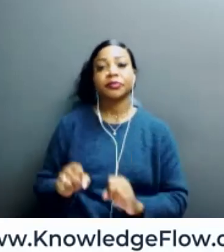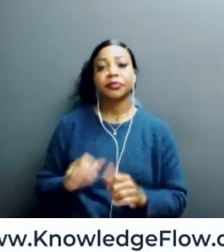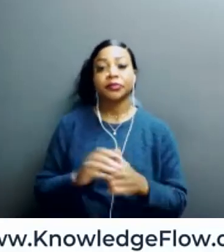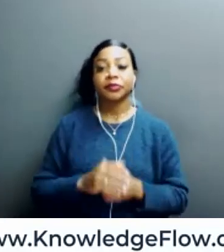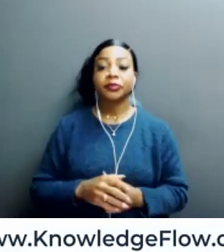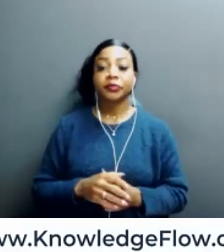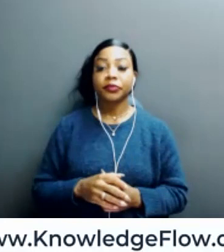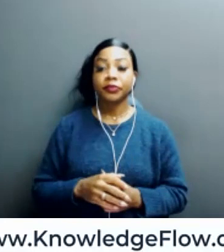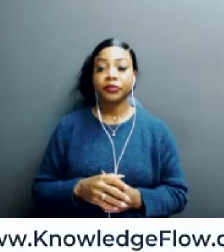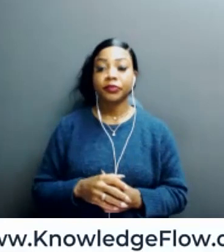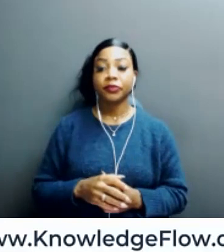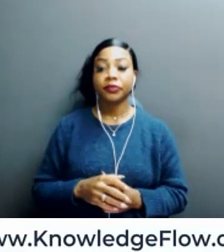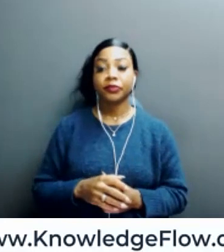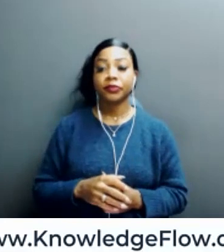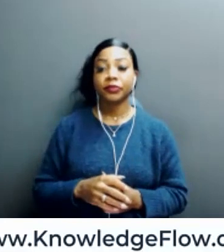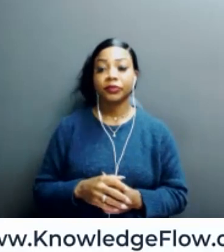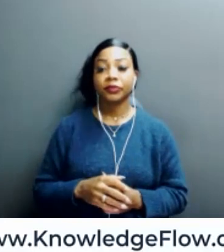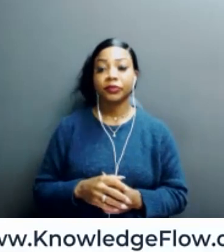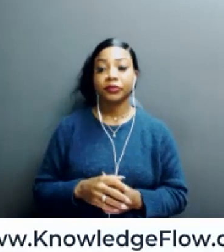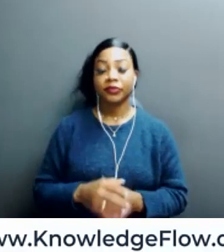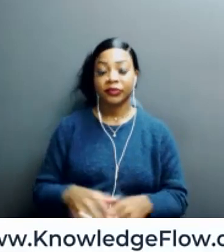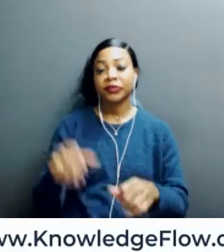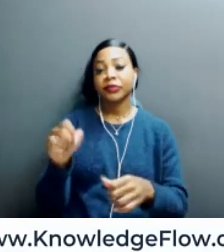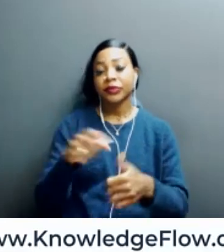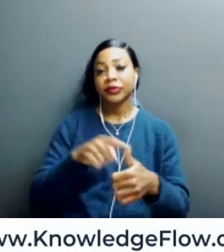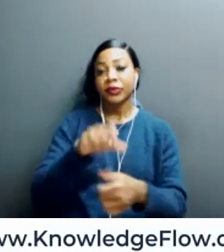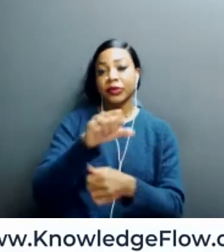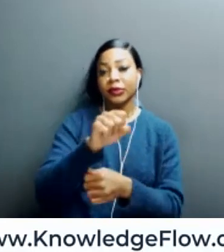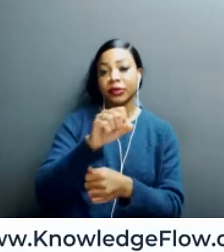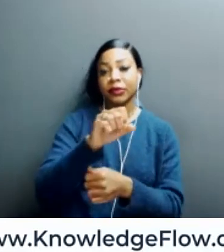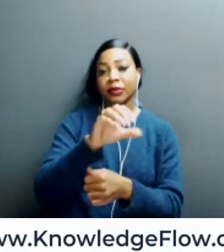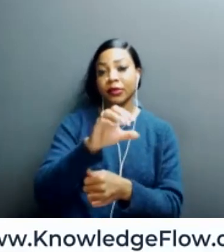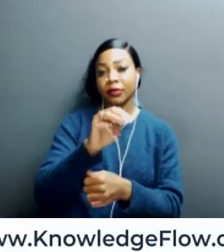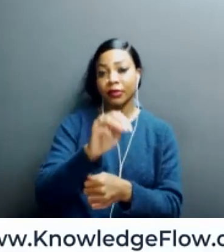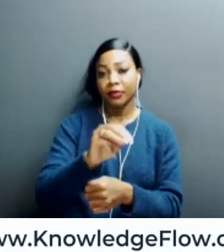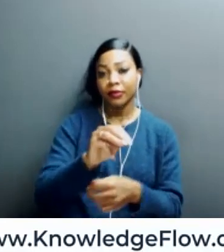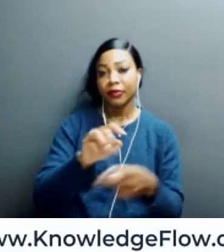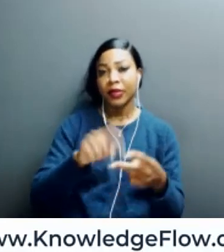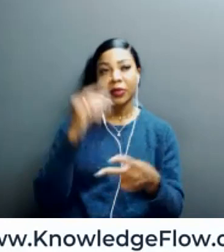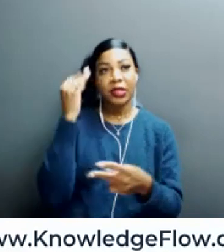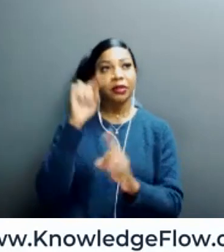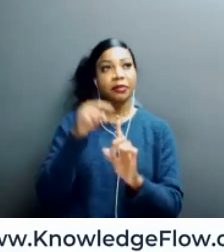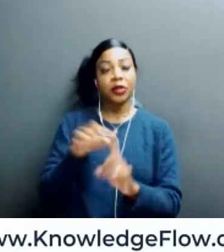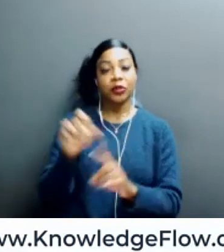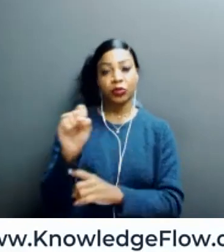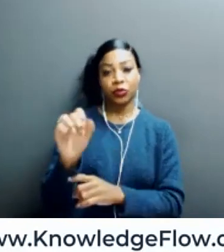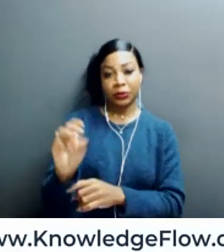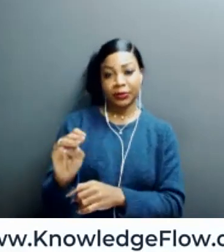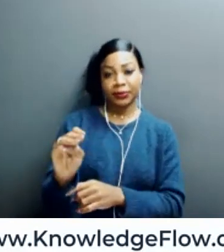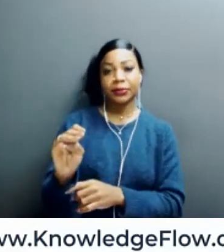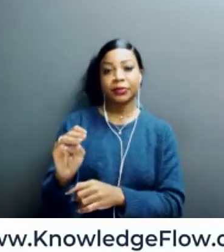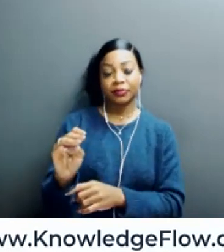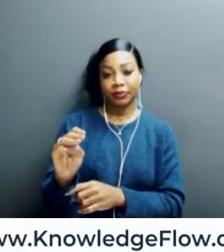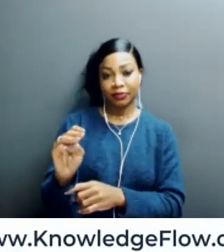Cara about um scams and you know things like this immediately my brain went to social media the ever present